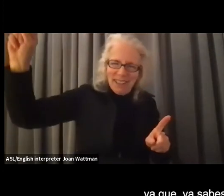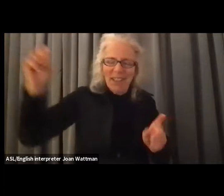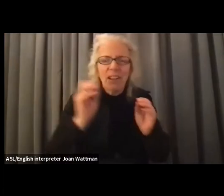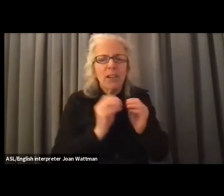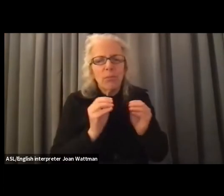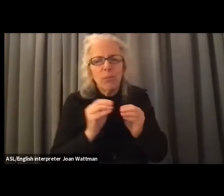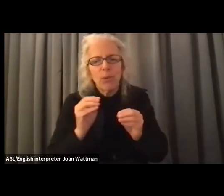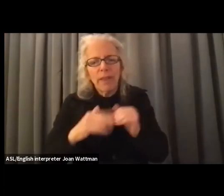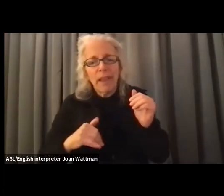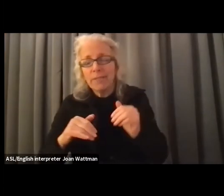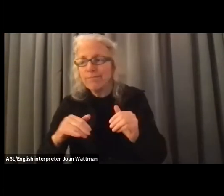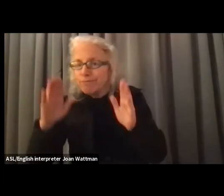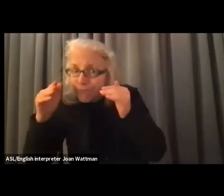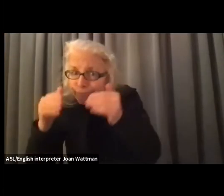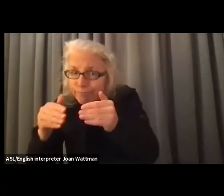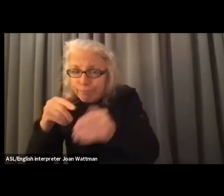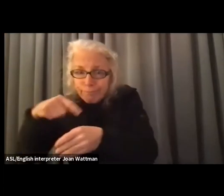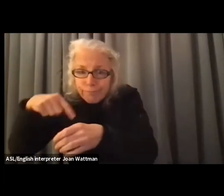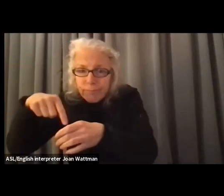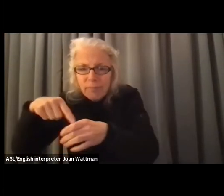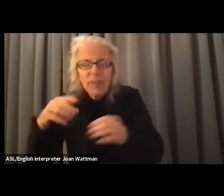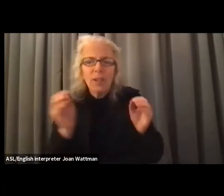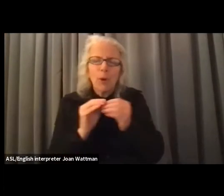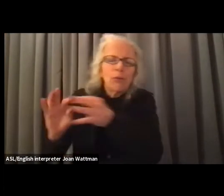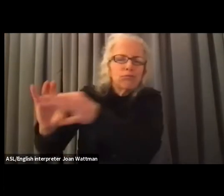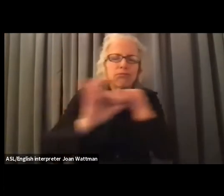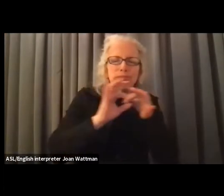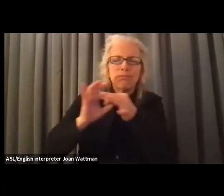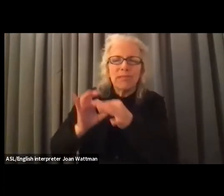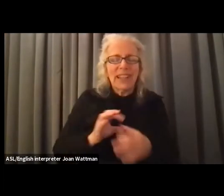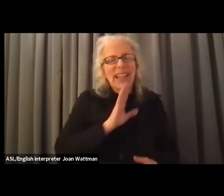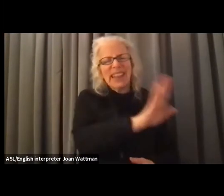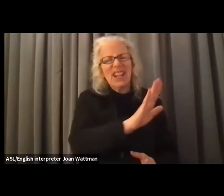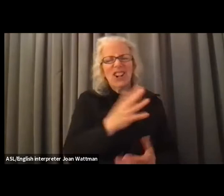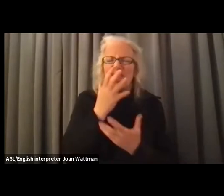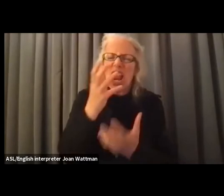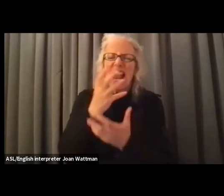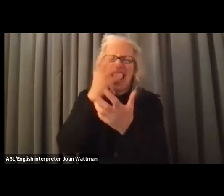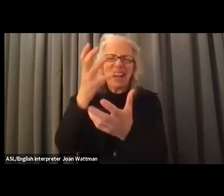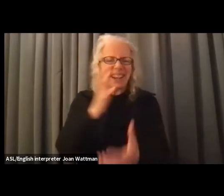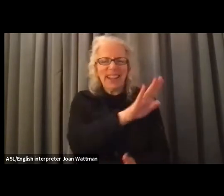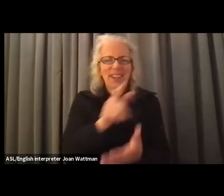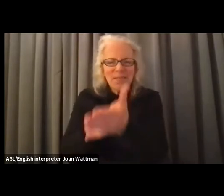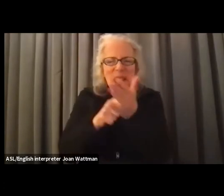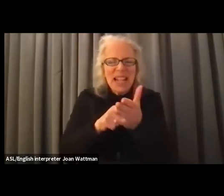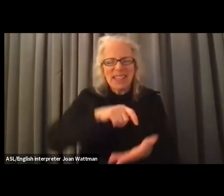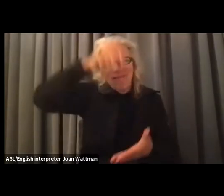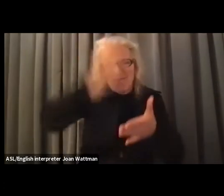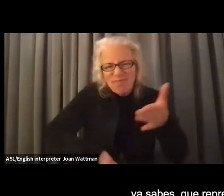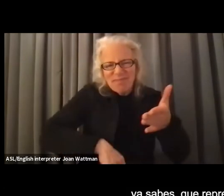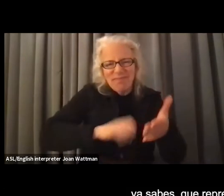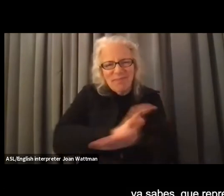world, and as they indeed develop chants and demands and documents and